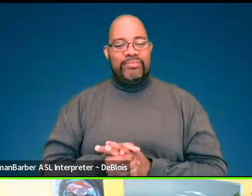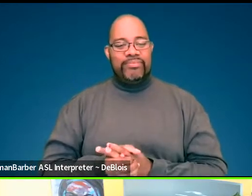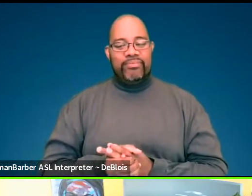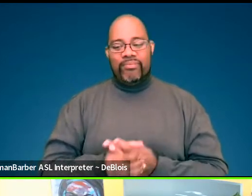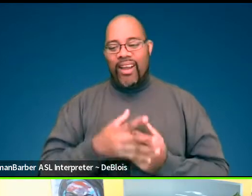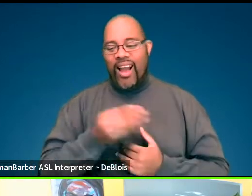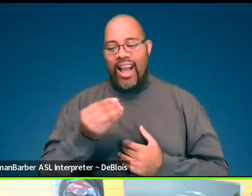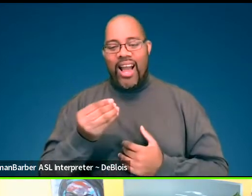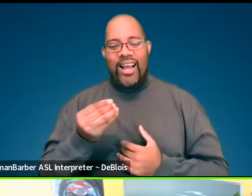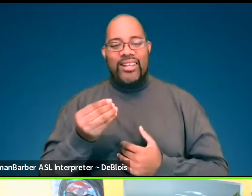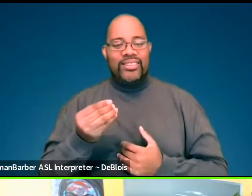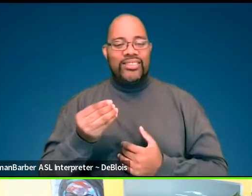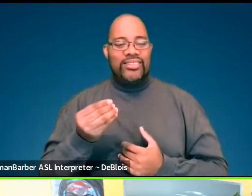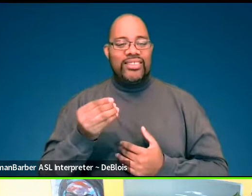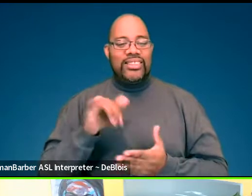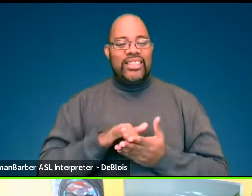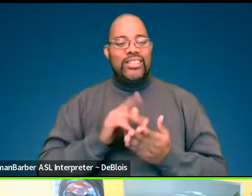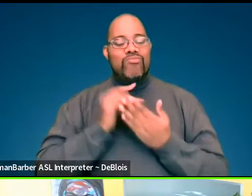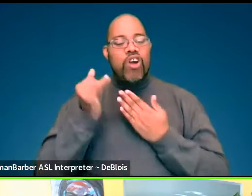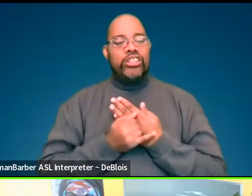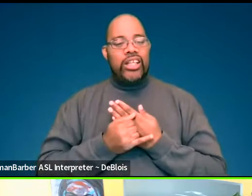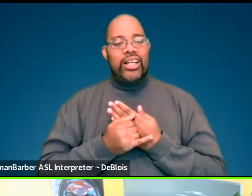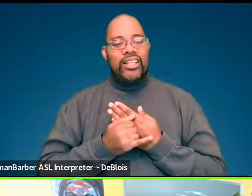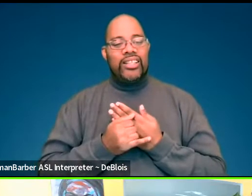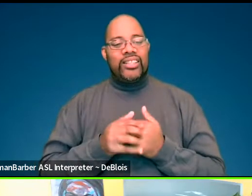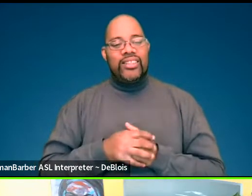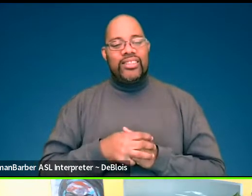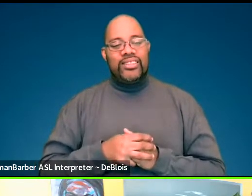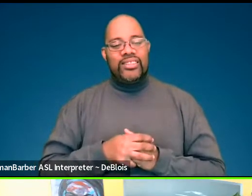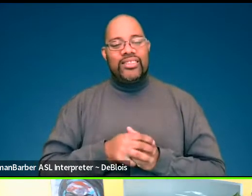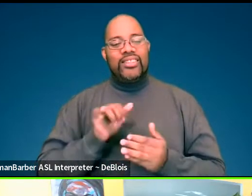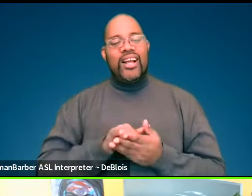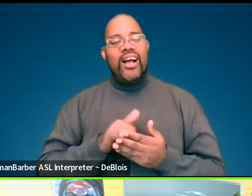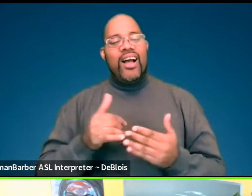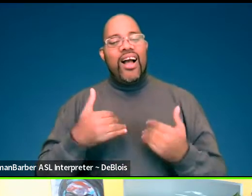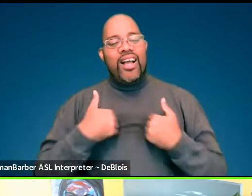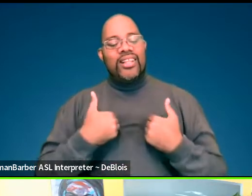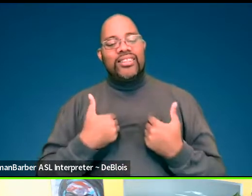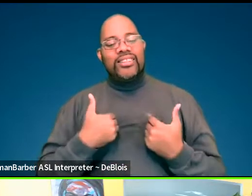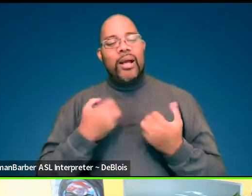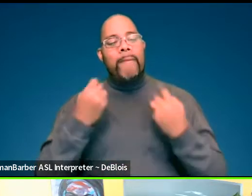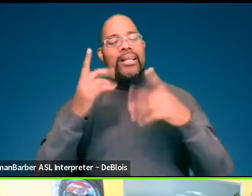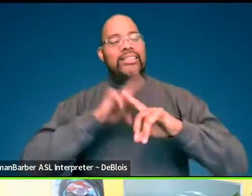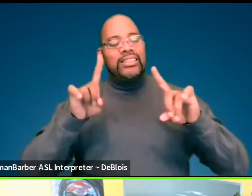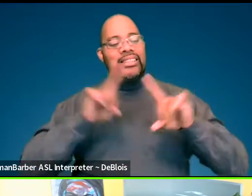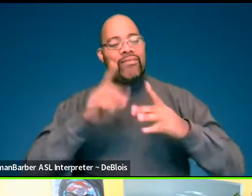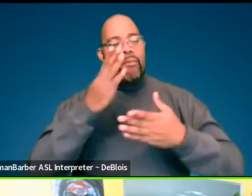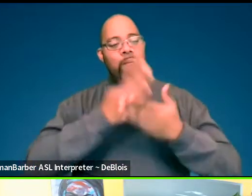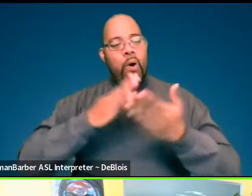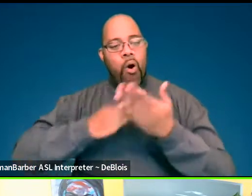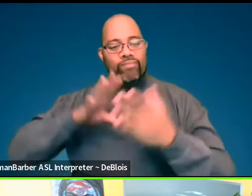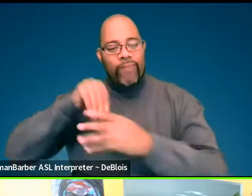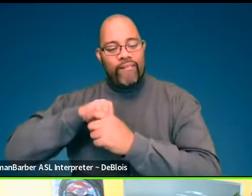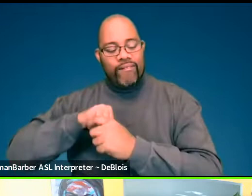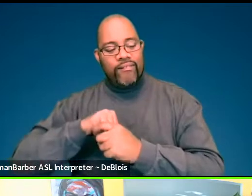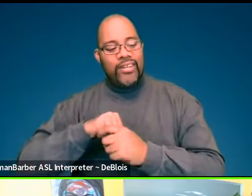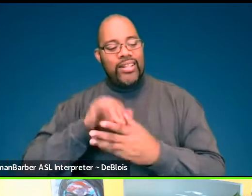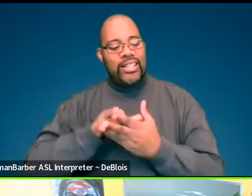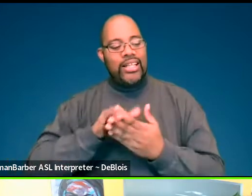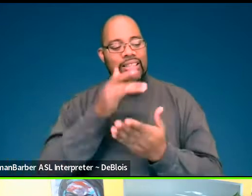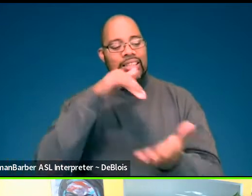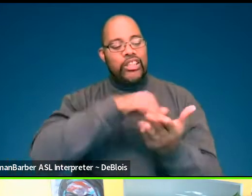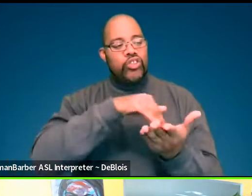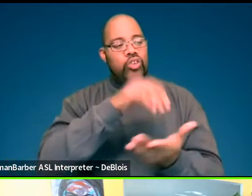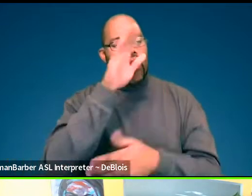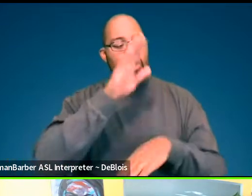And it's a project that has many different components to it that's centered